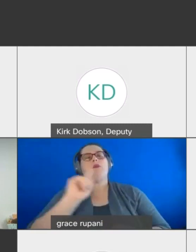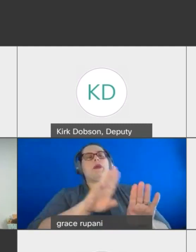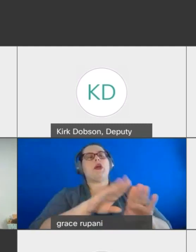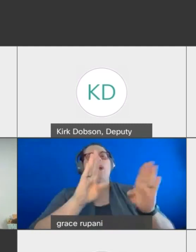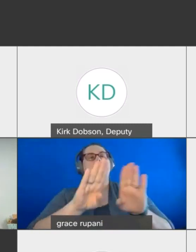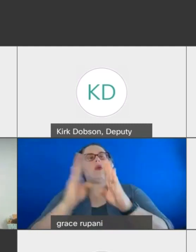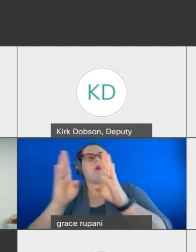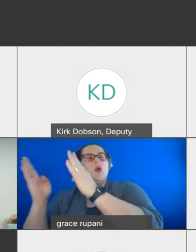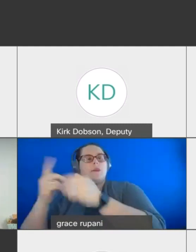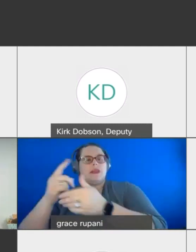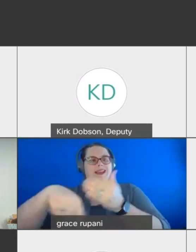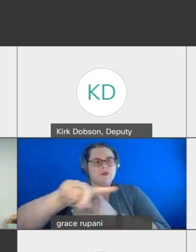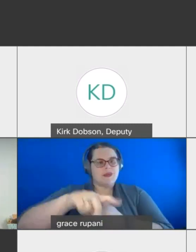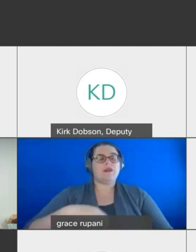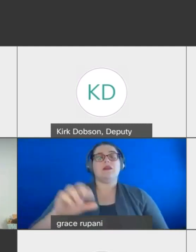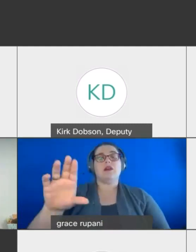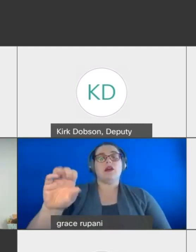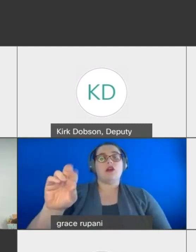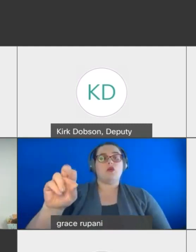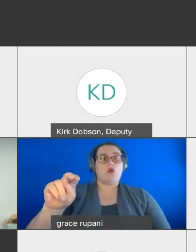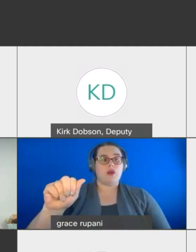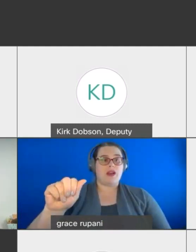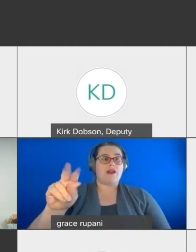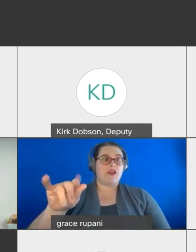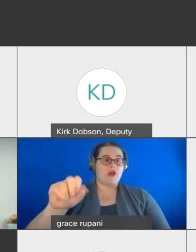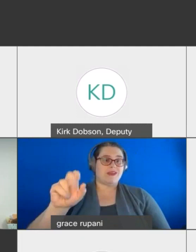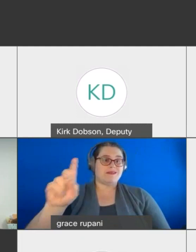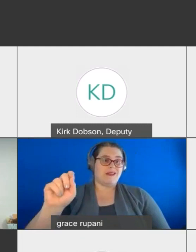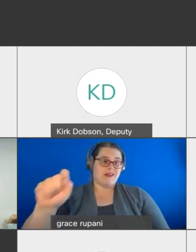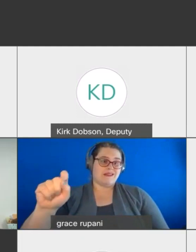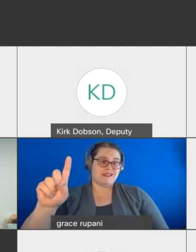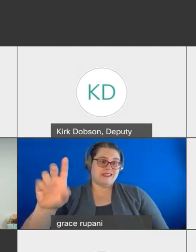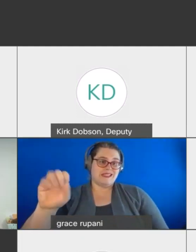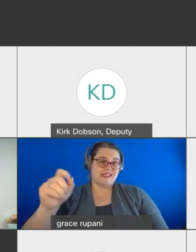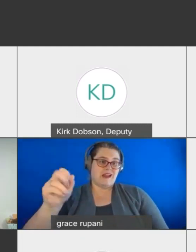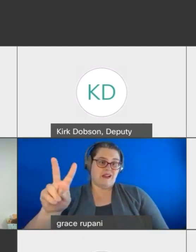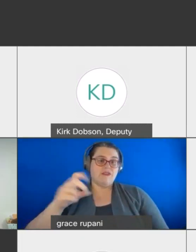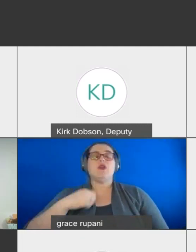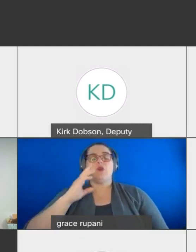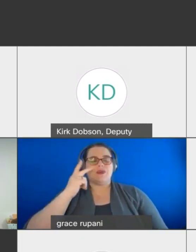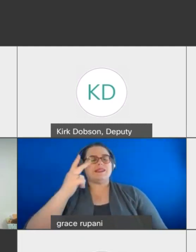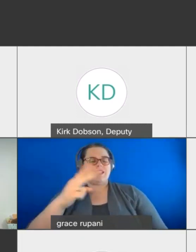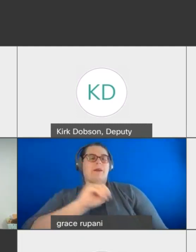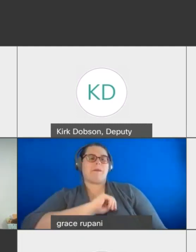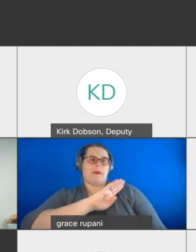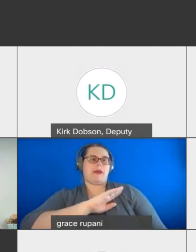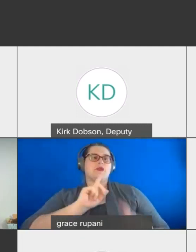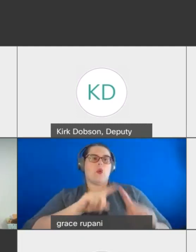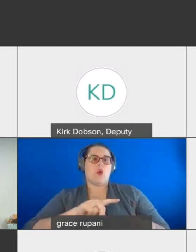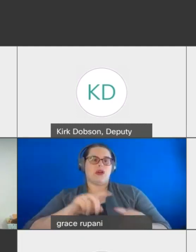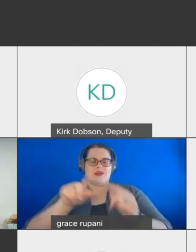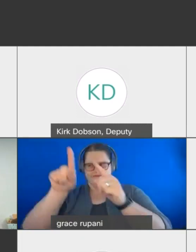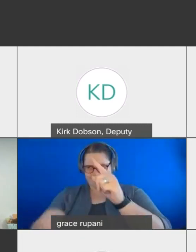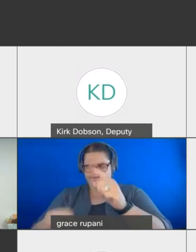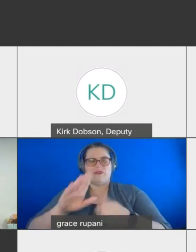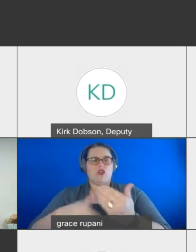coronavirus.dc.gov, read the whole 12-page mayor's order. What I will say is all restrictions for